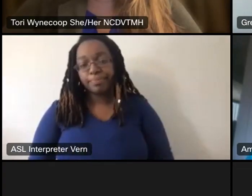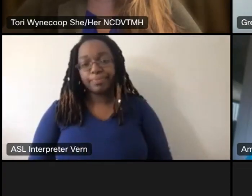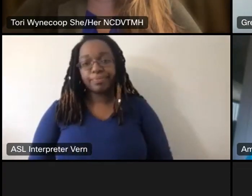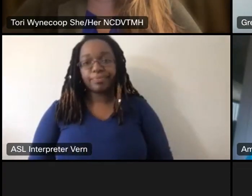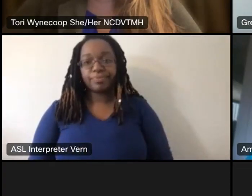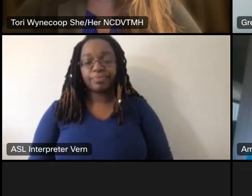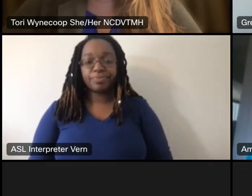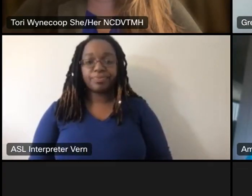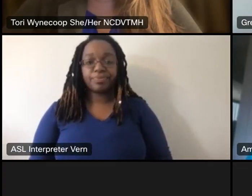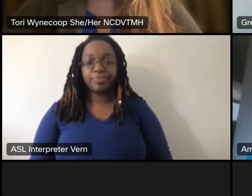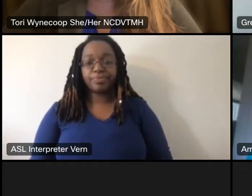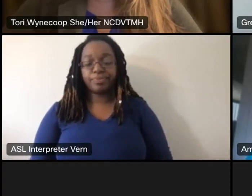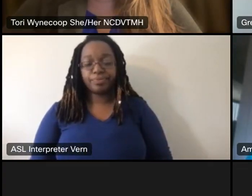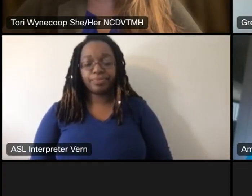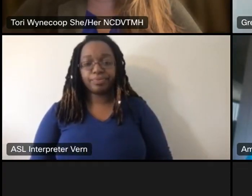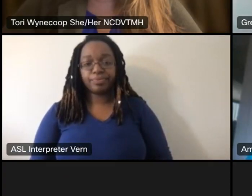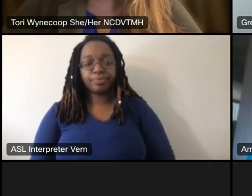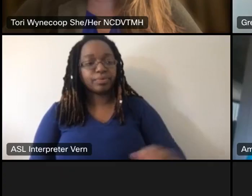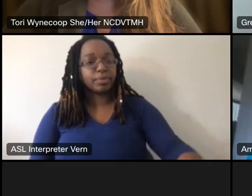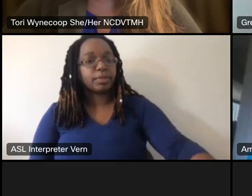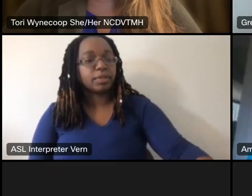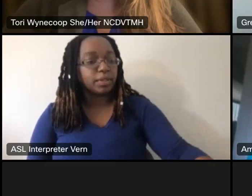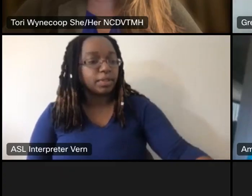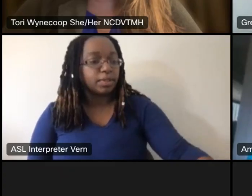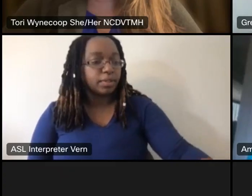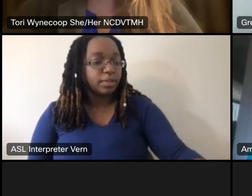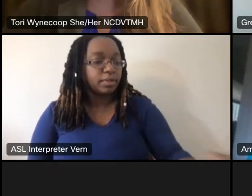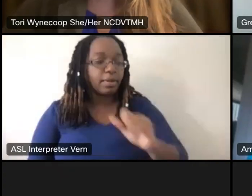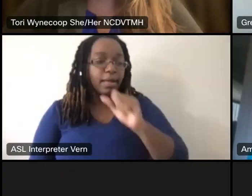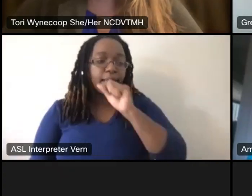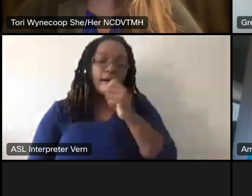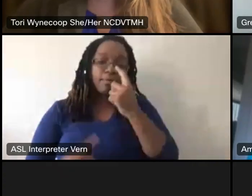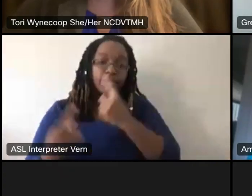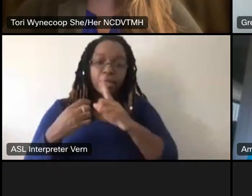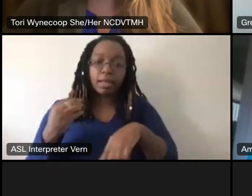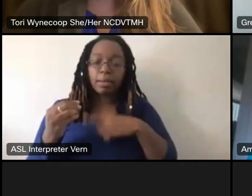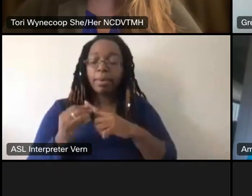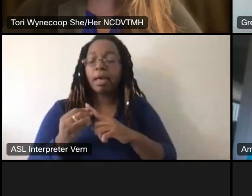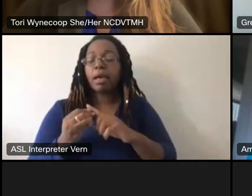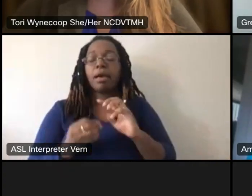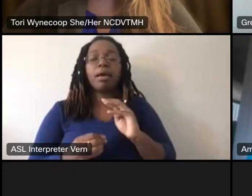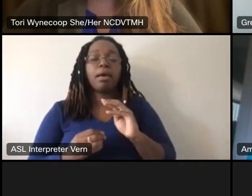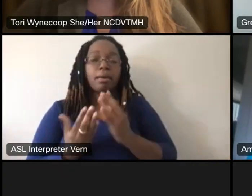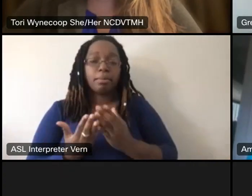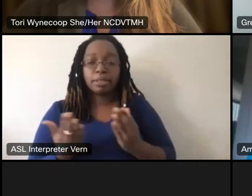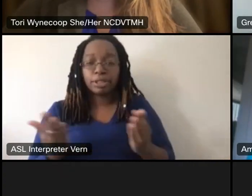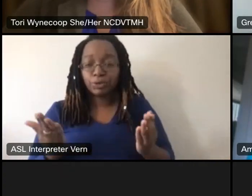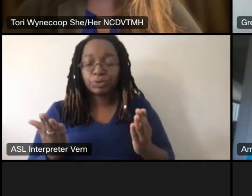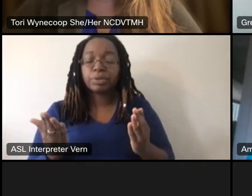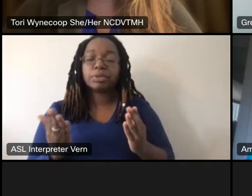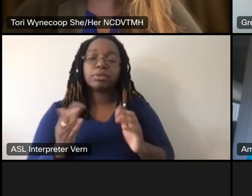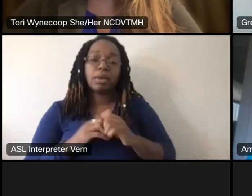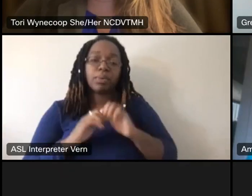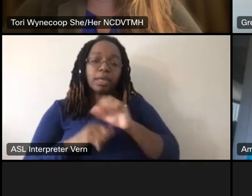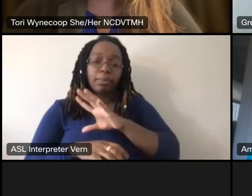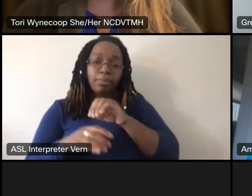I love that, thinking about materials, and it's like that being part of accessibility. And it's like all of this, I think, is